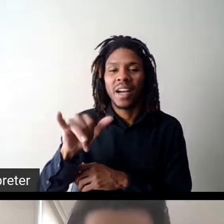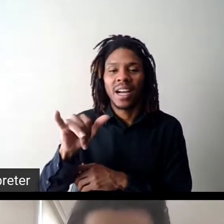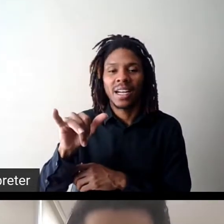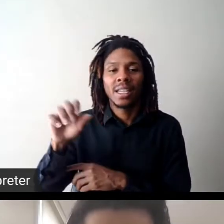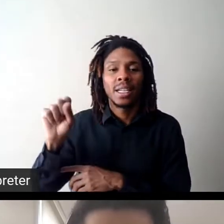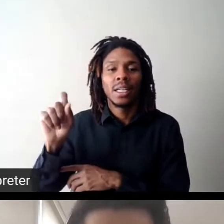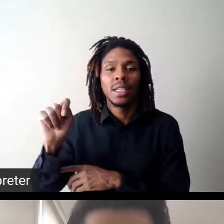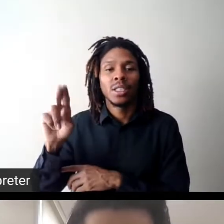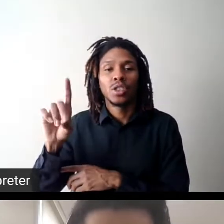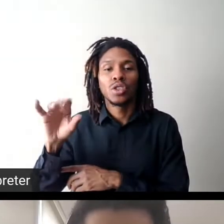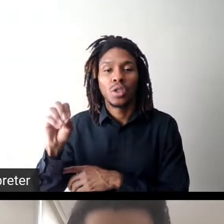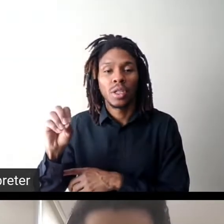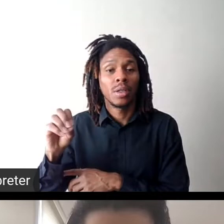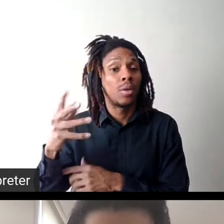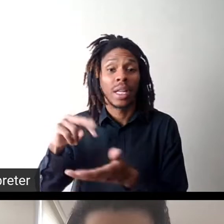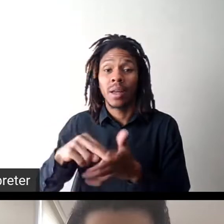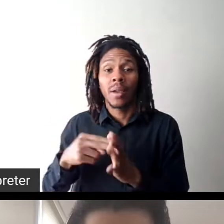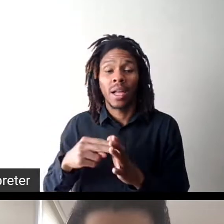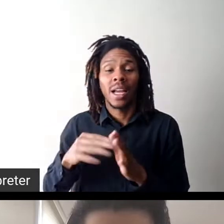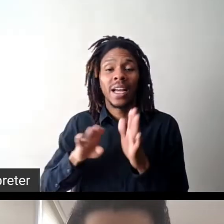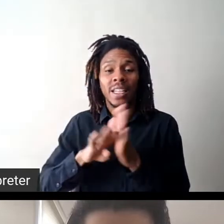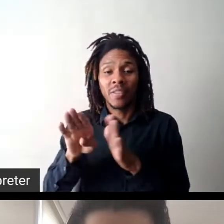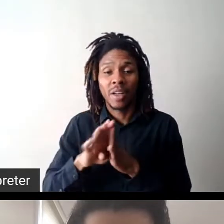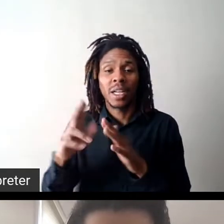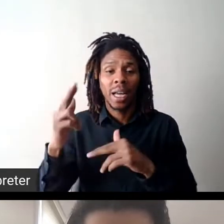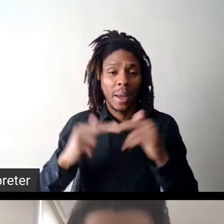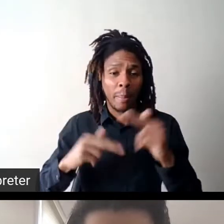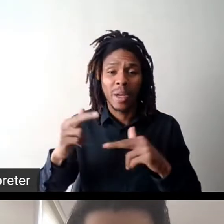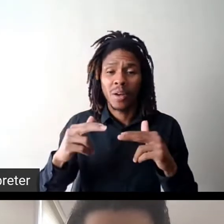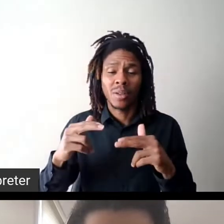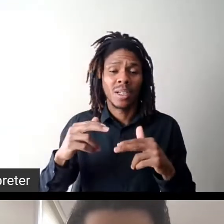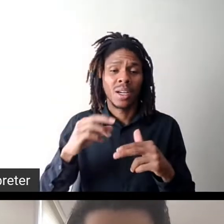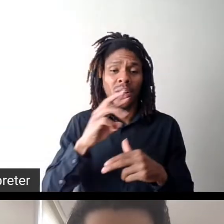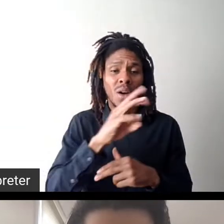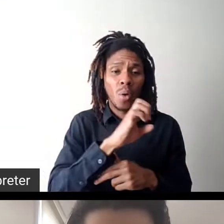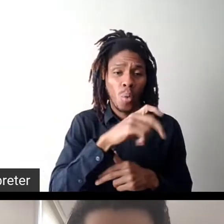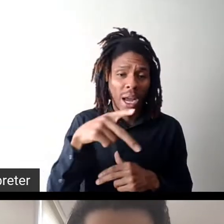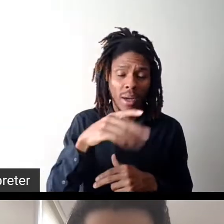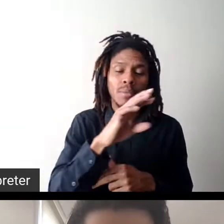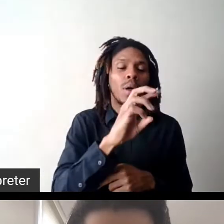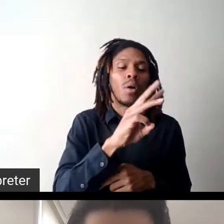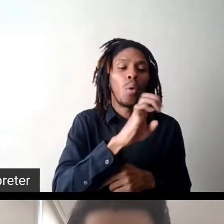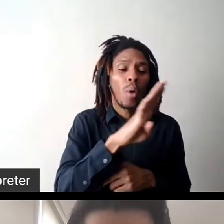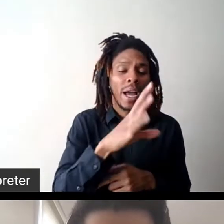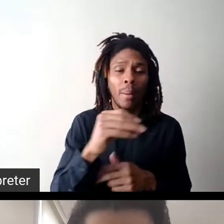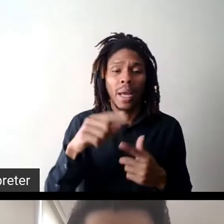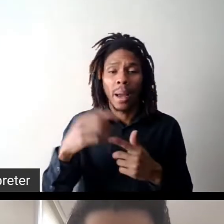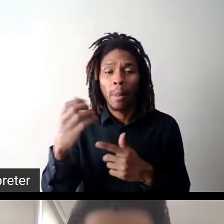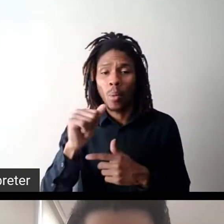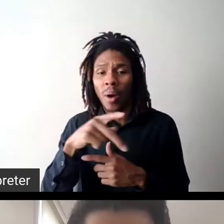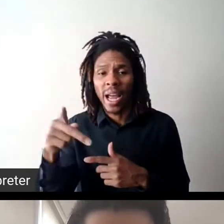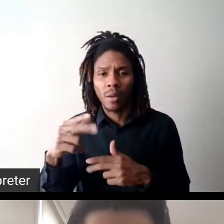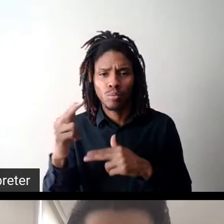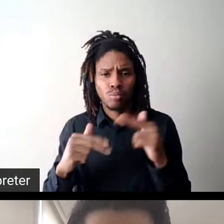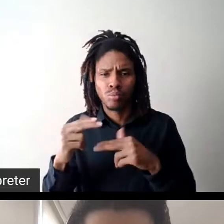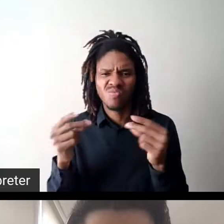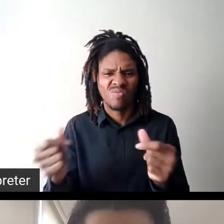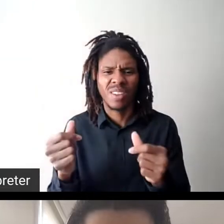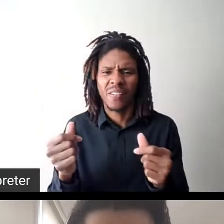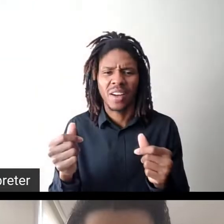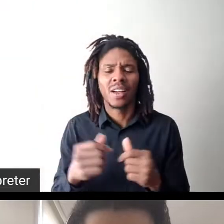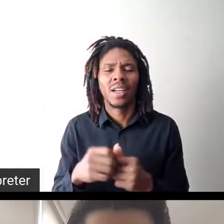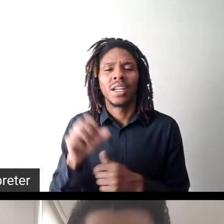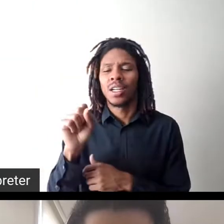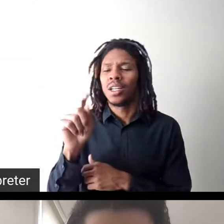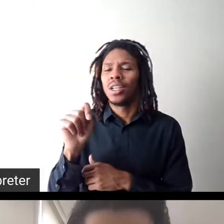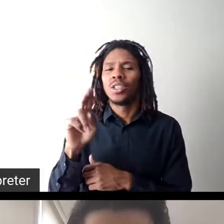Studio, developers can build full stack web and mobile apps on AWS even faster. Studio is a visual